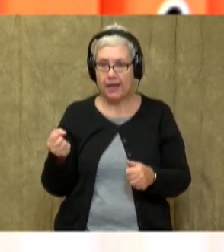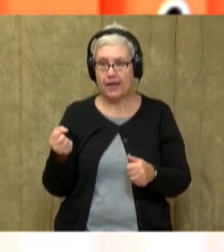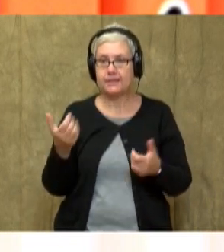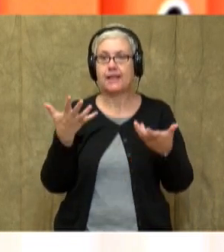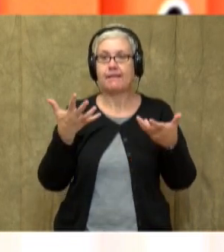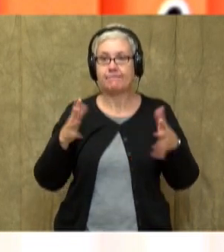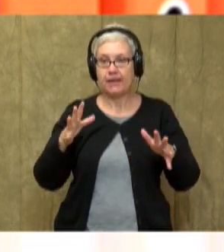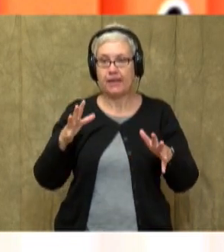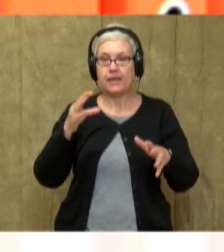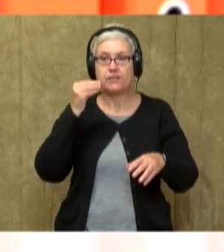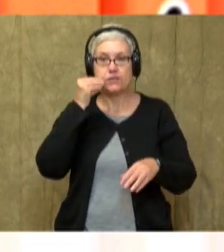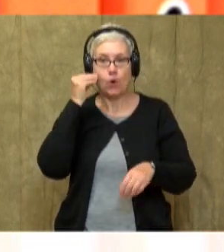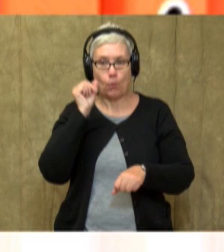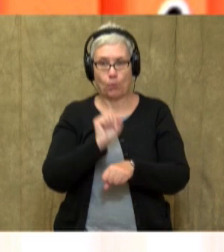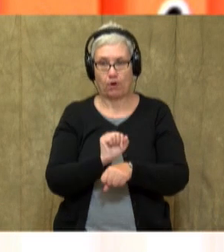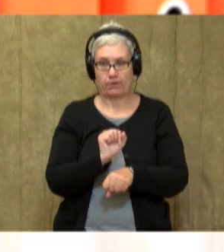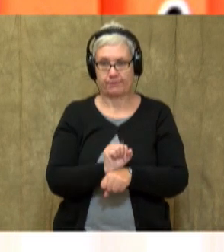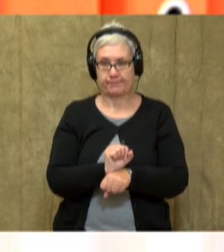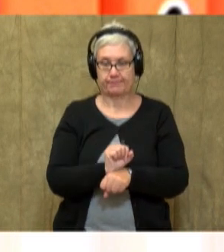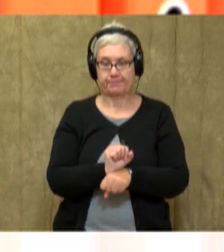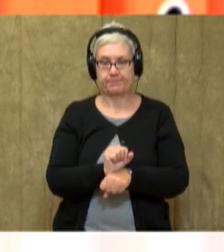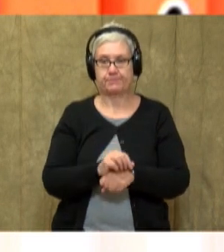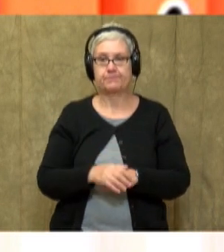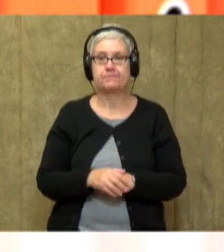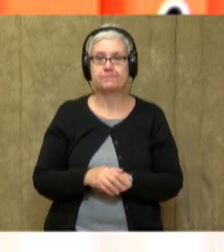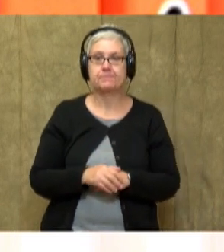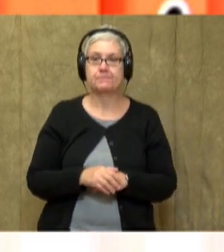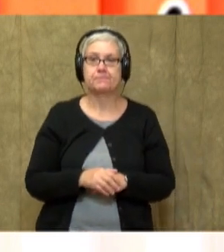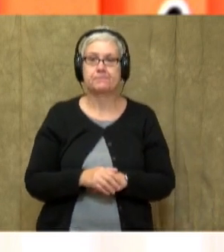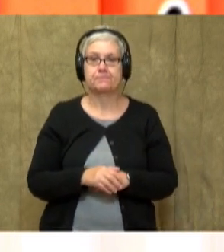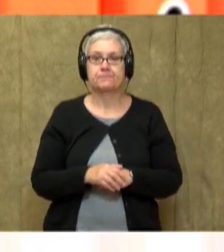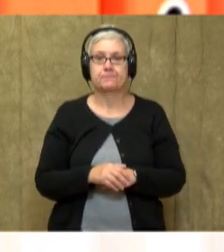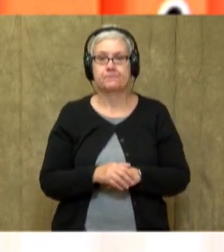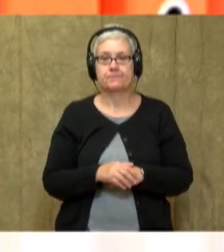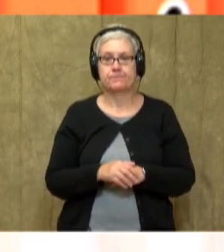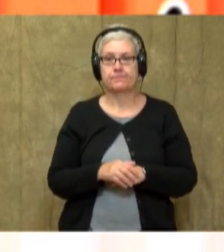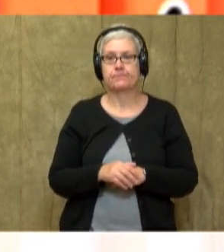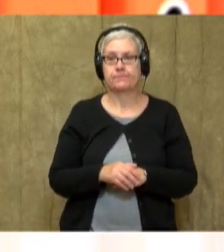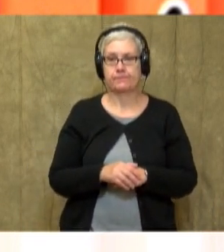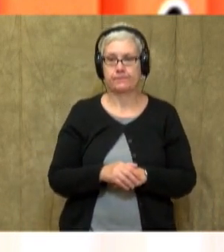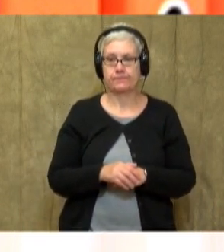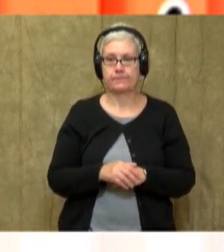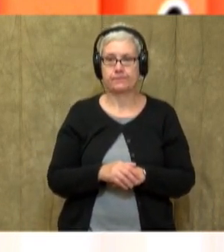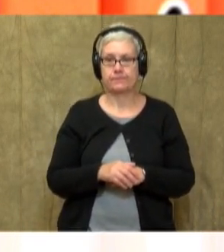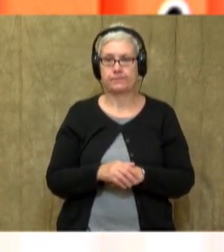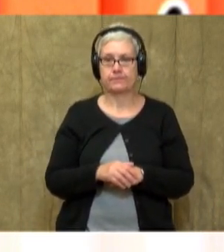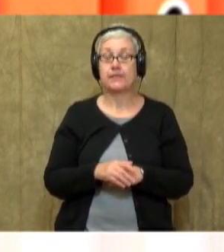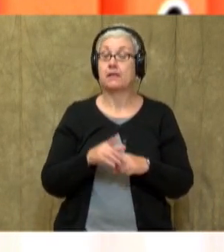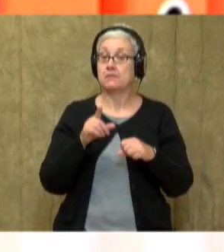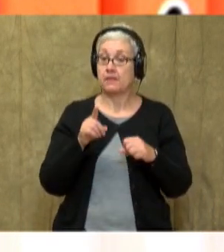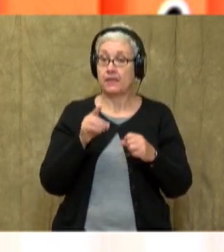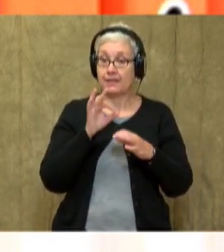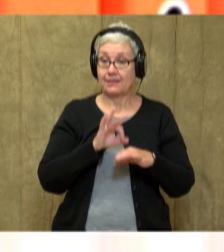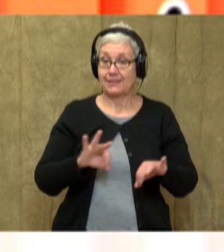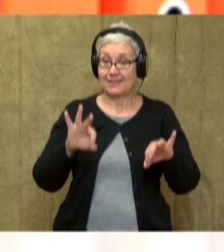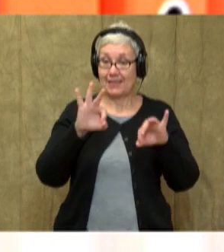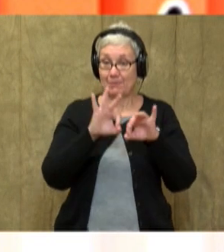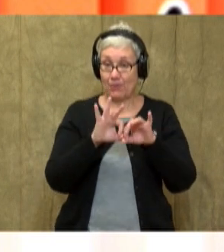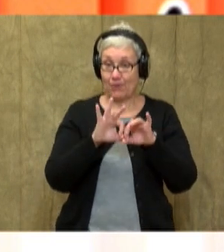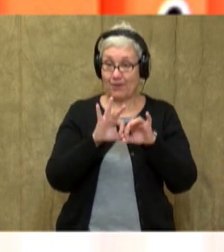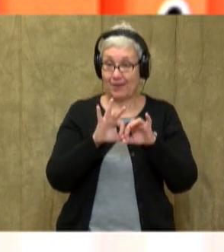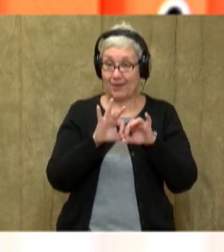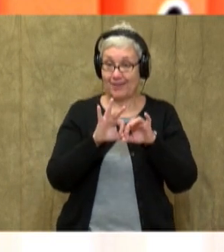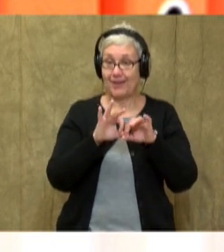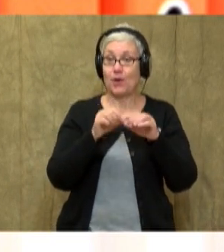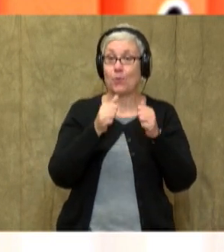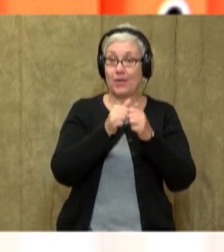in class, but already completed. And this is going to be key by keeping up with those due dates on your calendar.